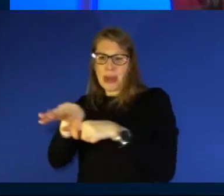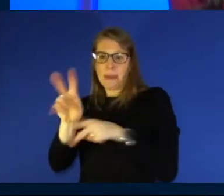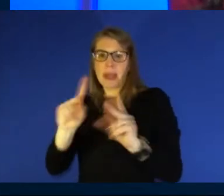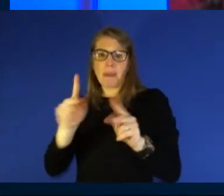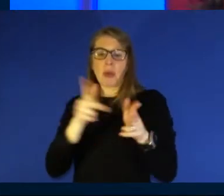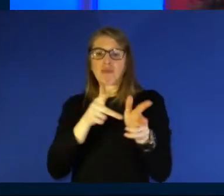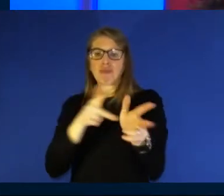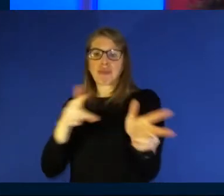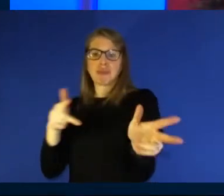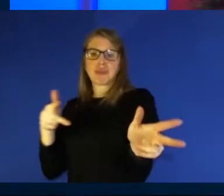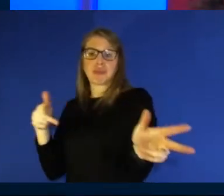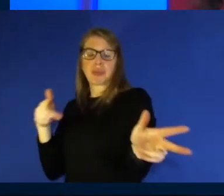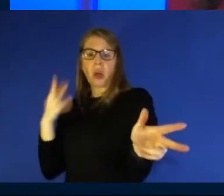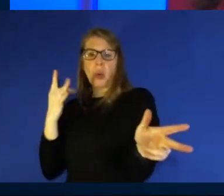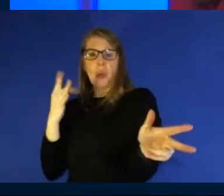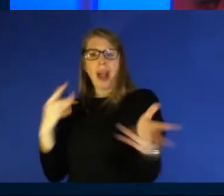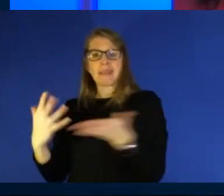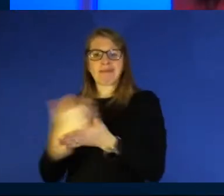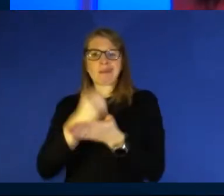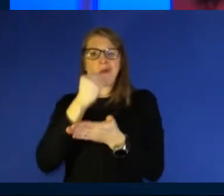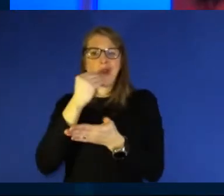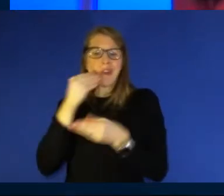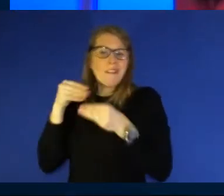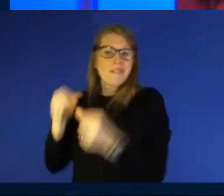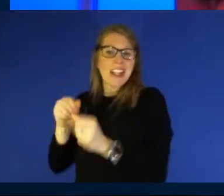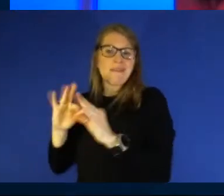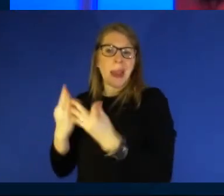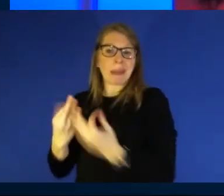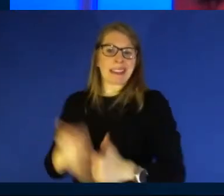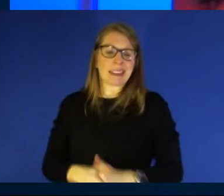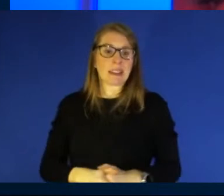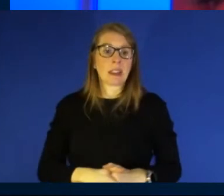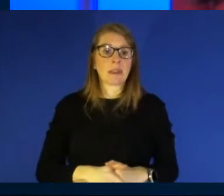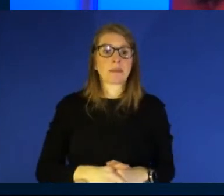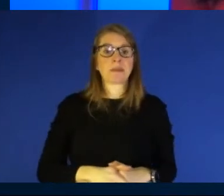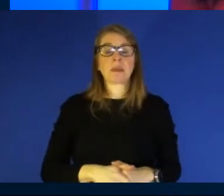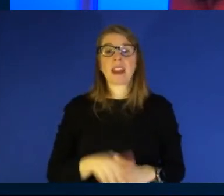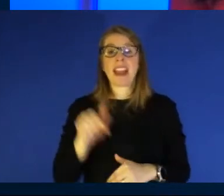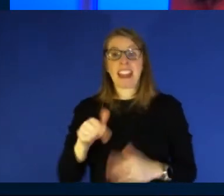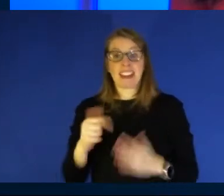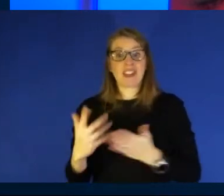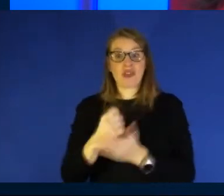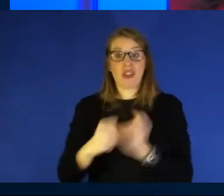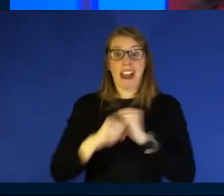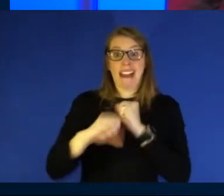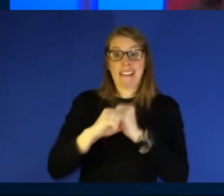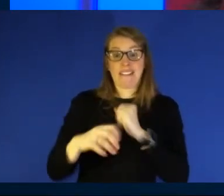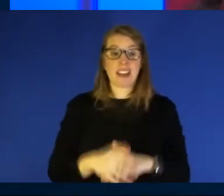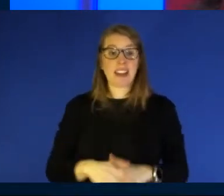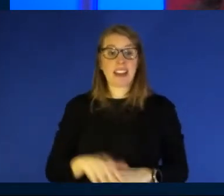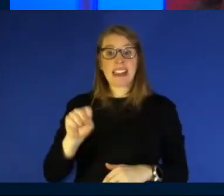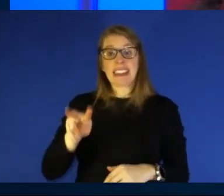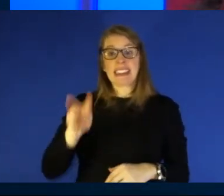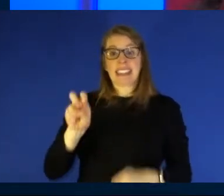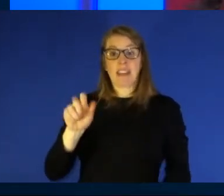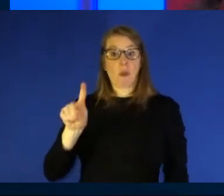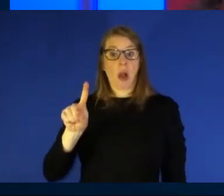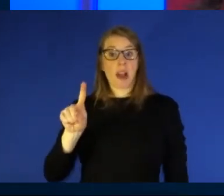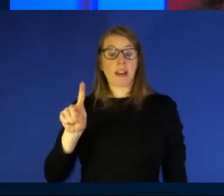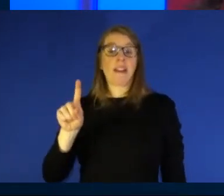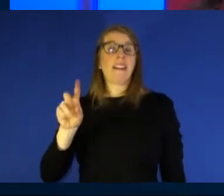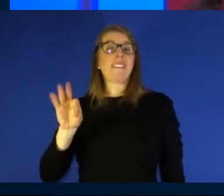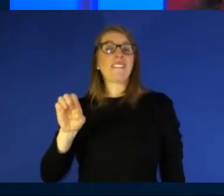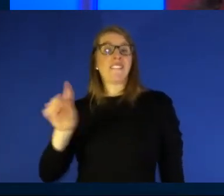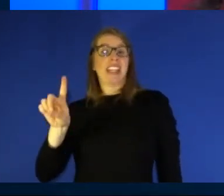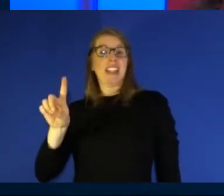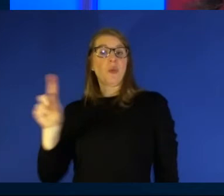there so they could feed their families. With this drive, the Save One, Feed One, how many people do you feel